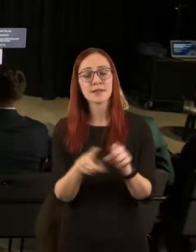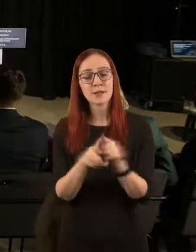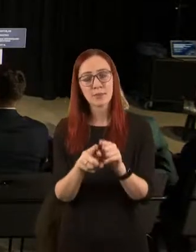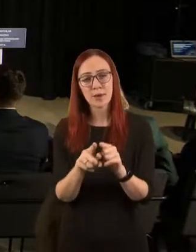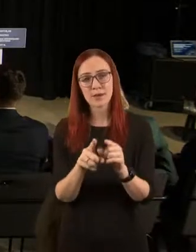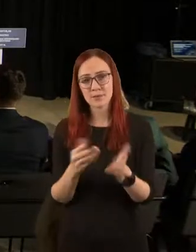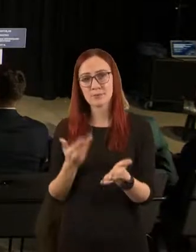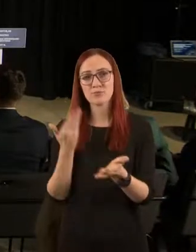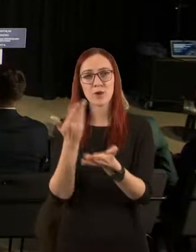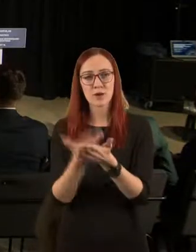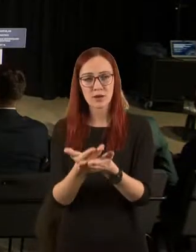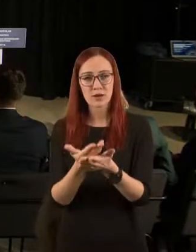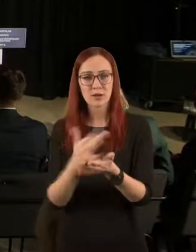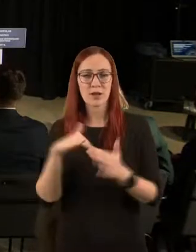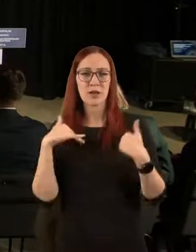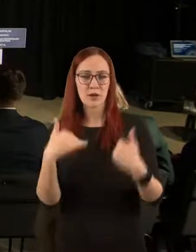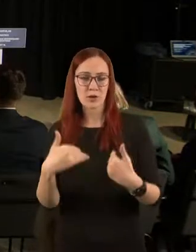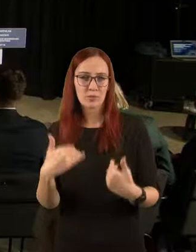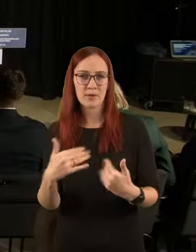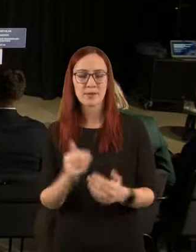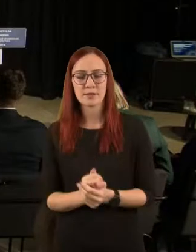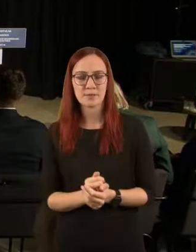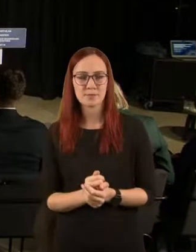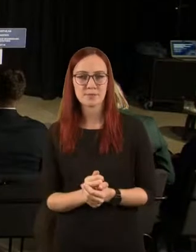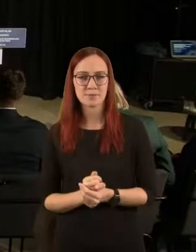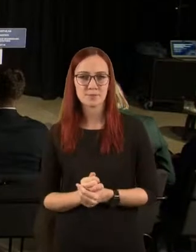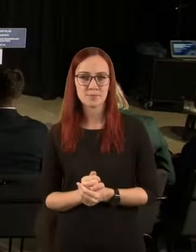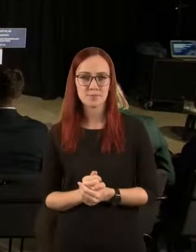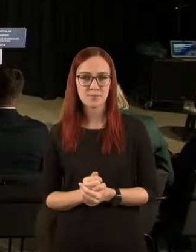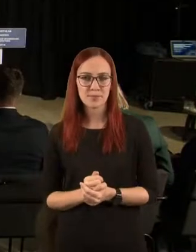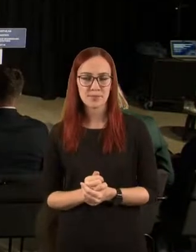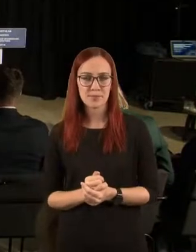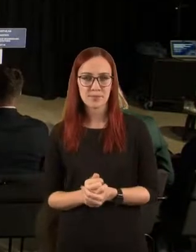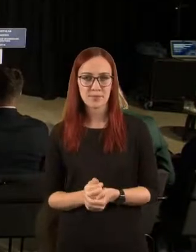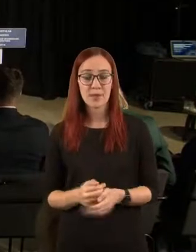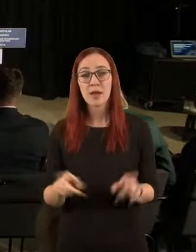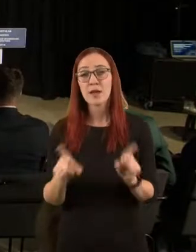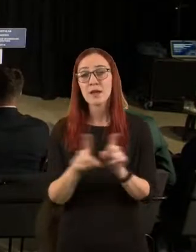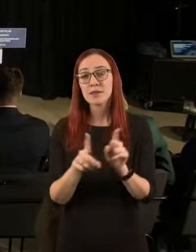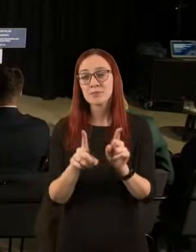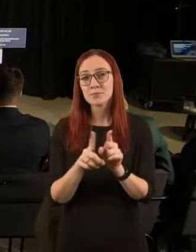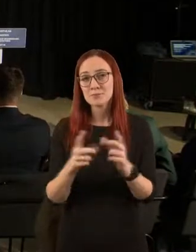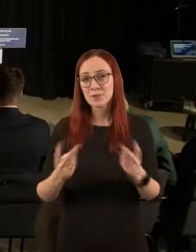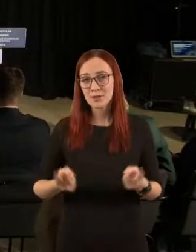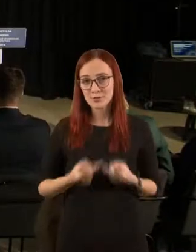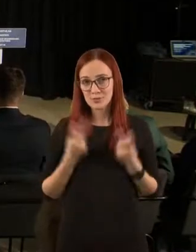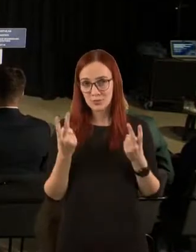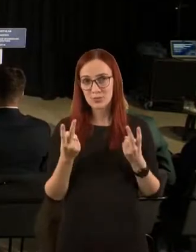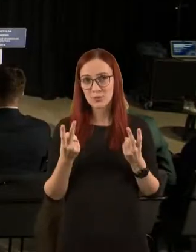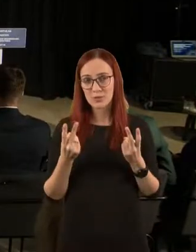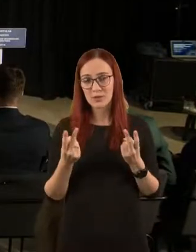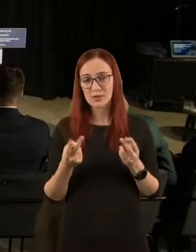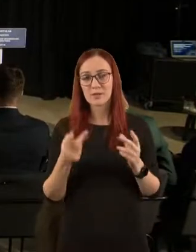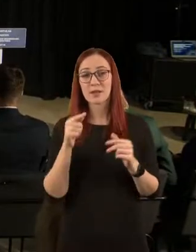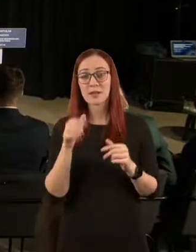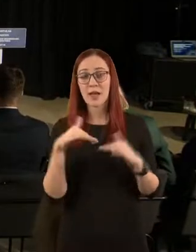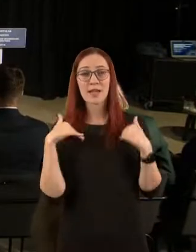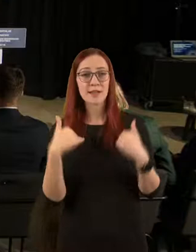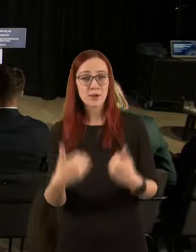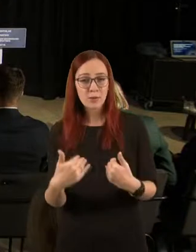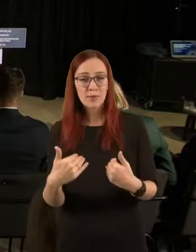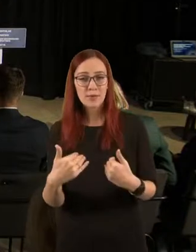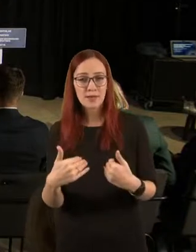their effectiveness, and provides recommendations that are very valuable. I'm very happy to say